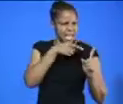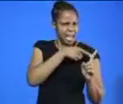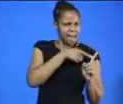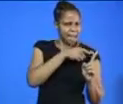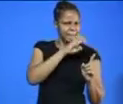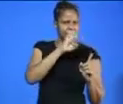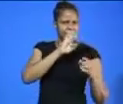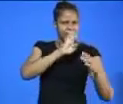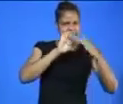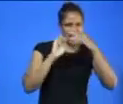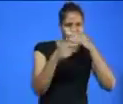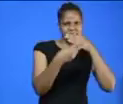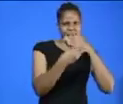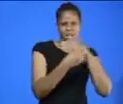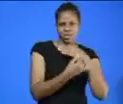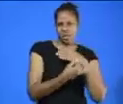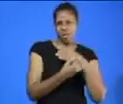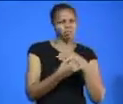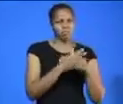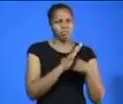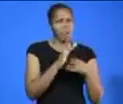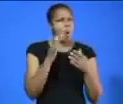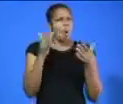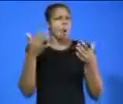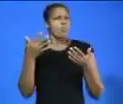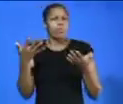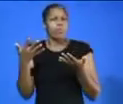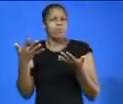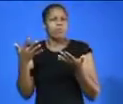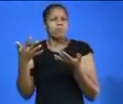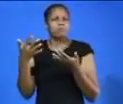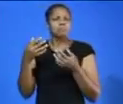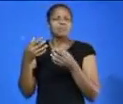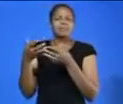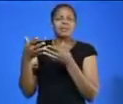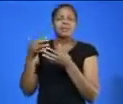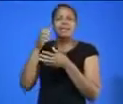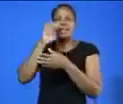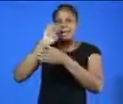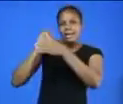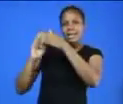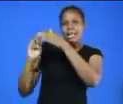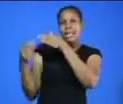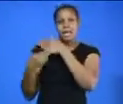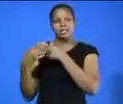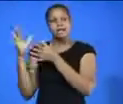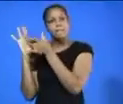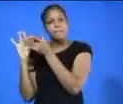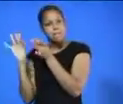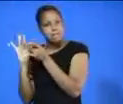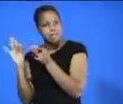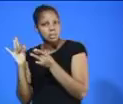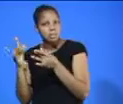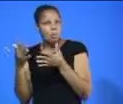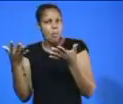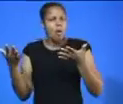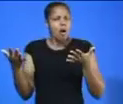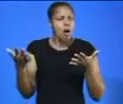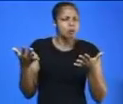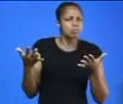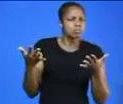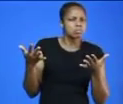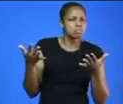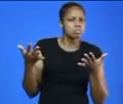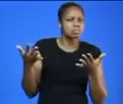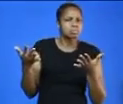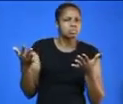message. Well, what is the Elijah message? Well, I'm glad you asked me. I'm anxious to tell you, in my first statement, it is